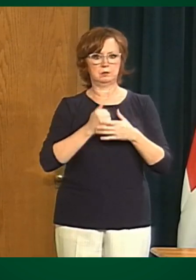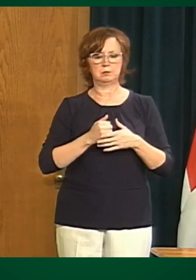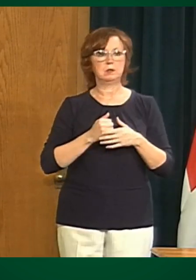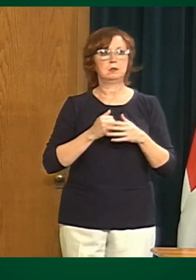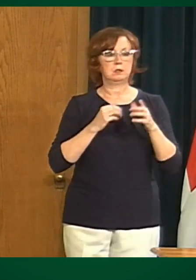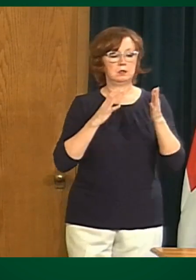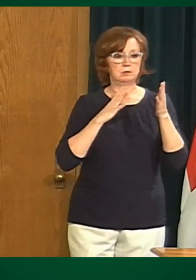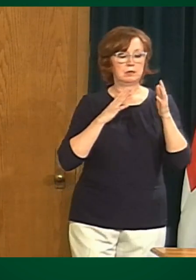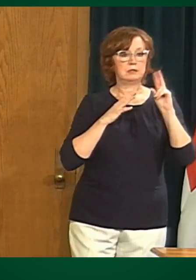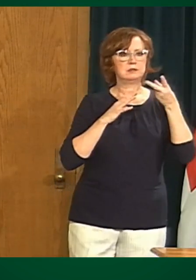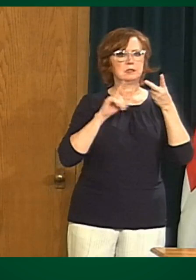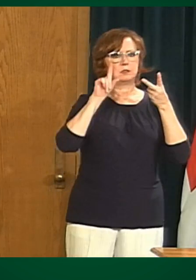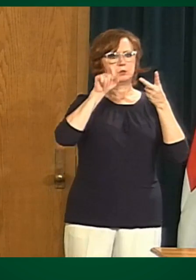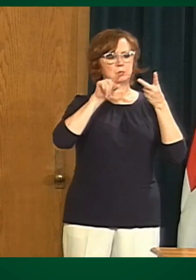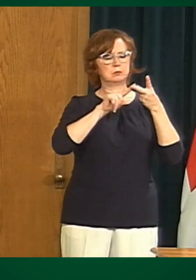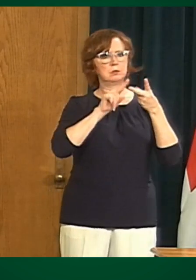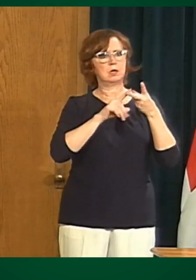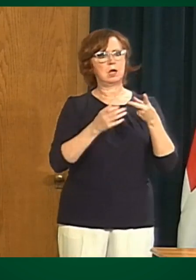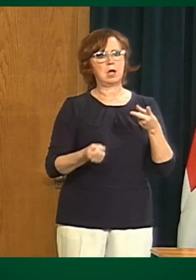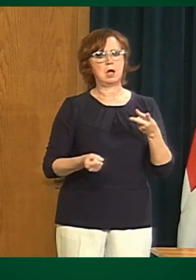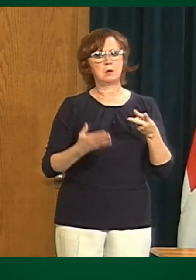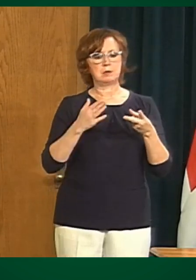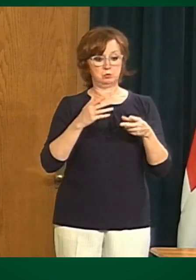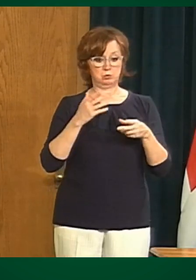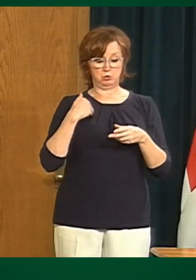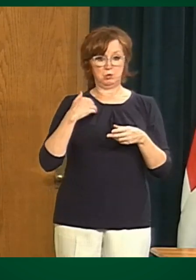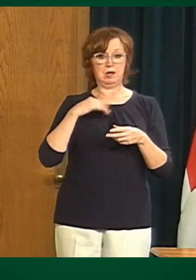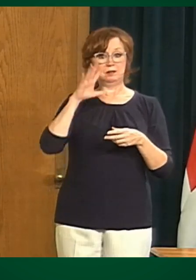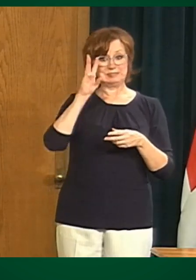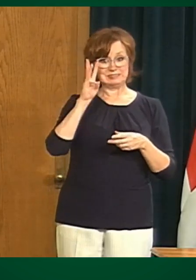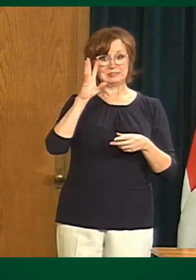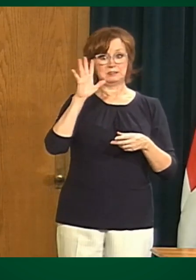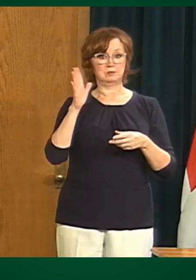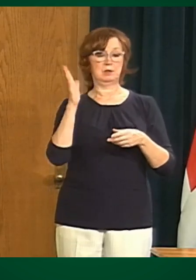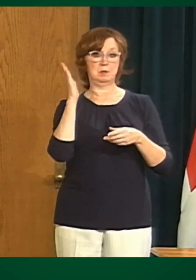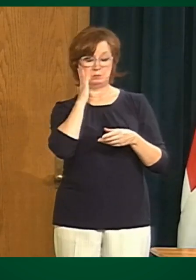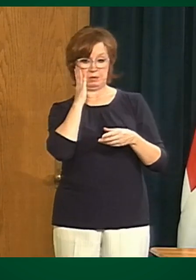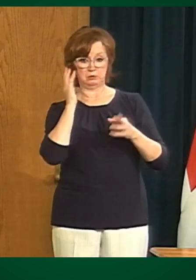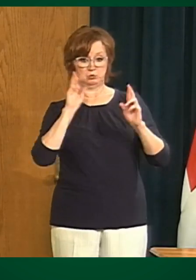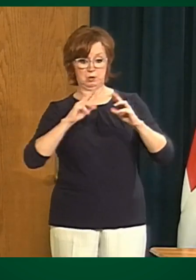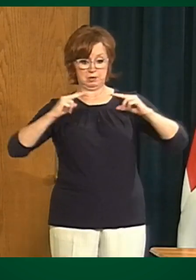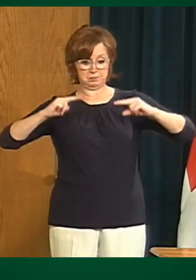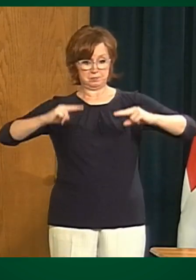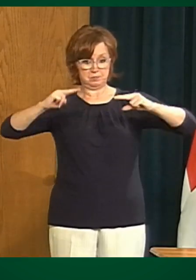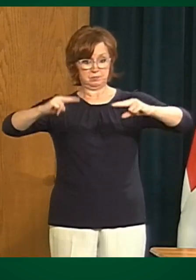second part of that question was how many of the 65 beds you've identified have been filled?